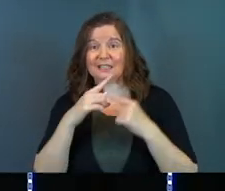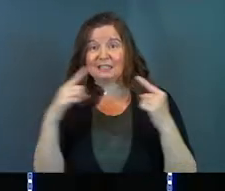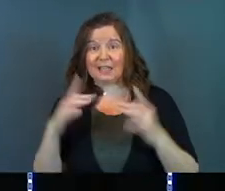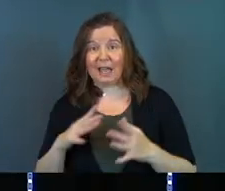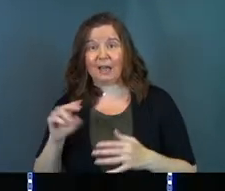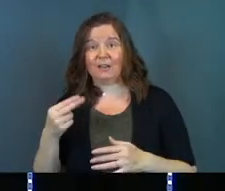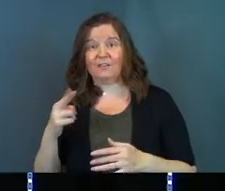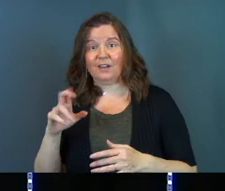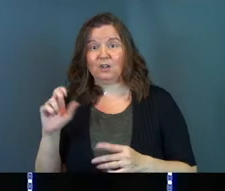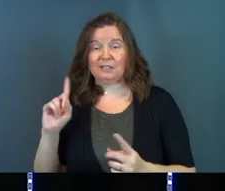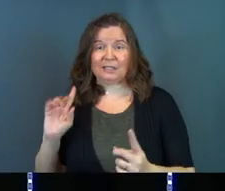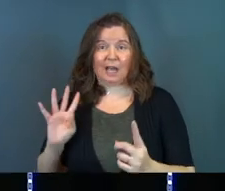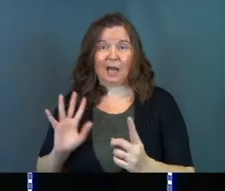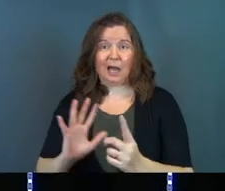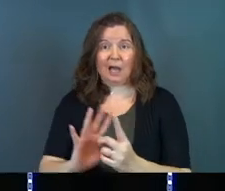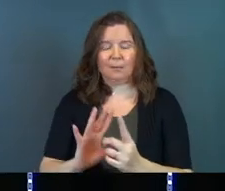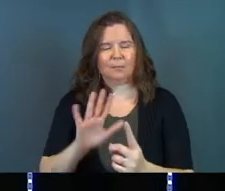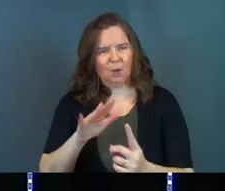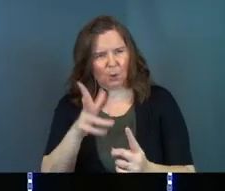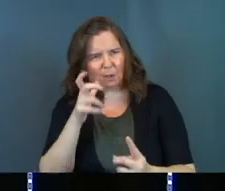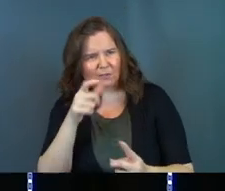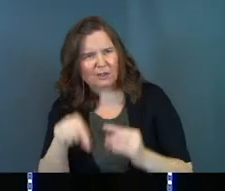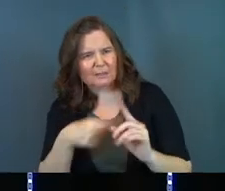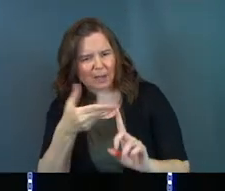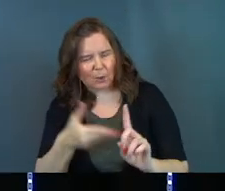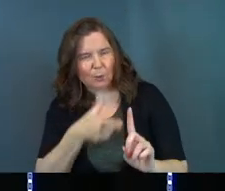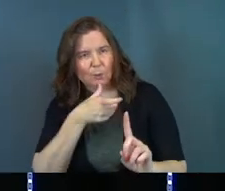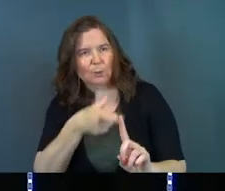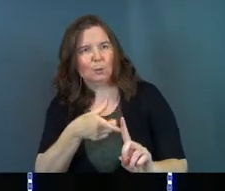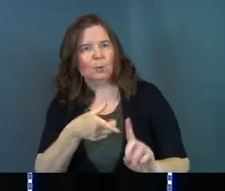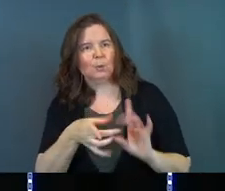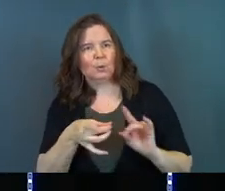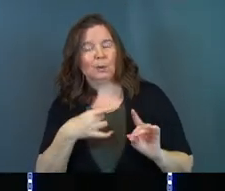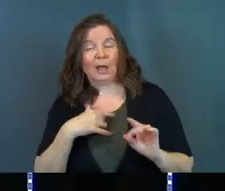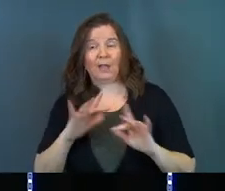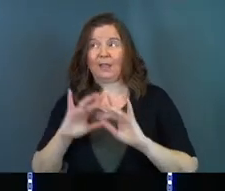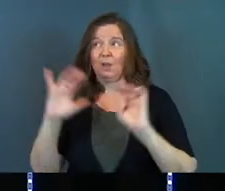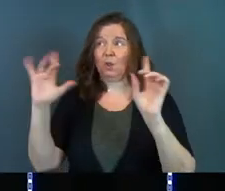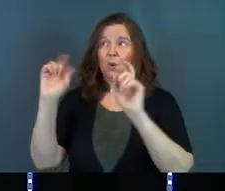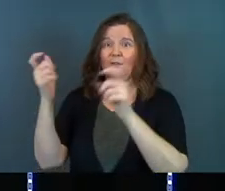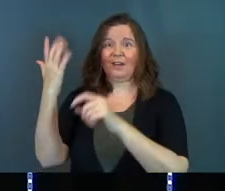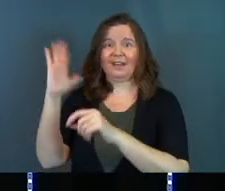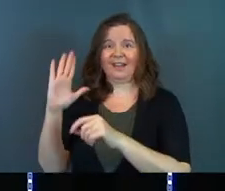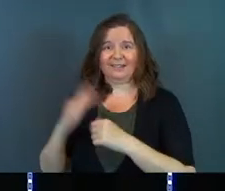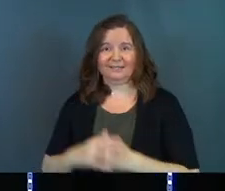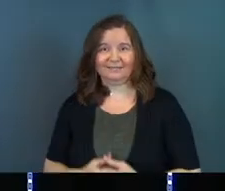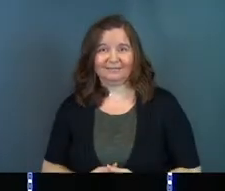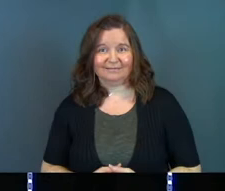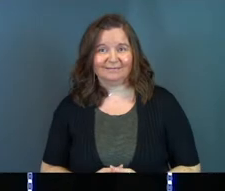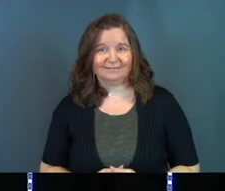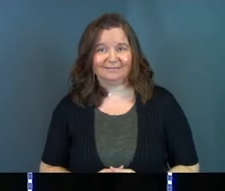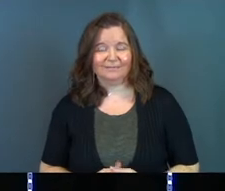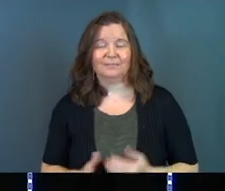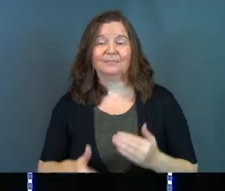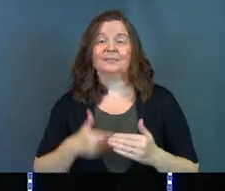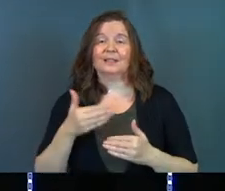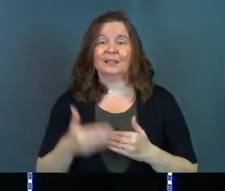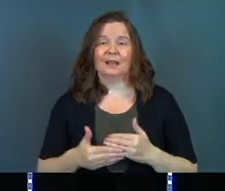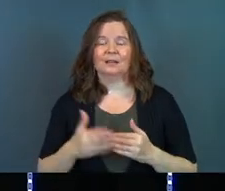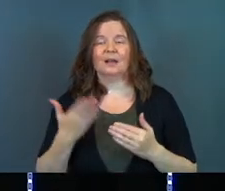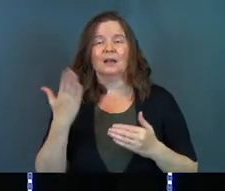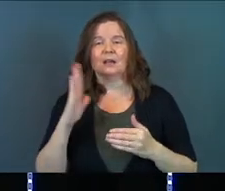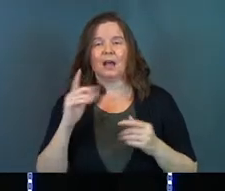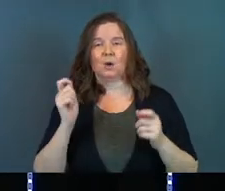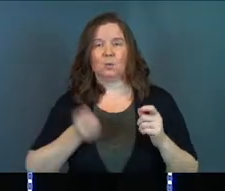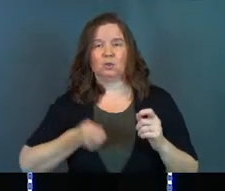enemies, the Pharisees, come to him, and they say, "We've heard this about you." And they glorify God, even as enemies do. Next, God